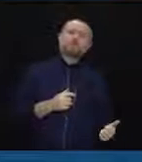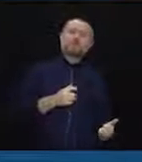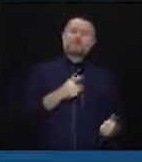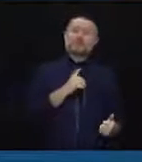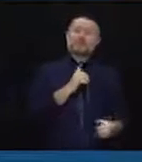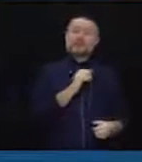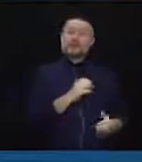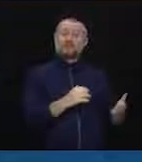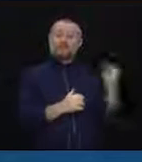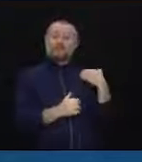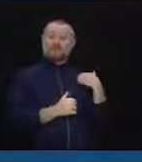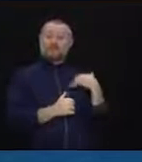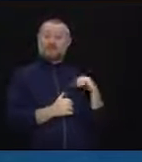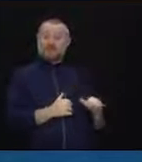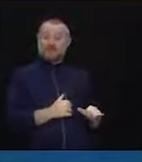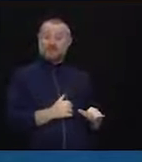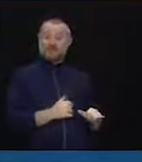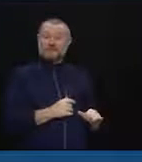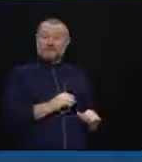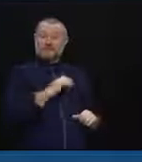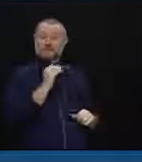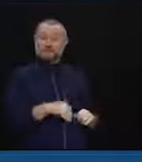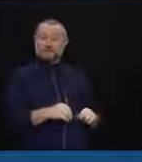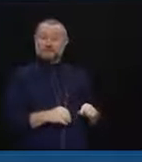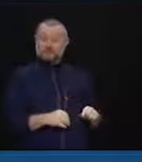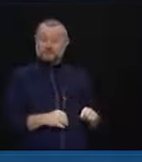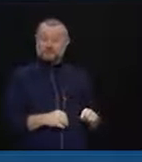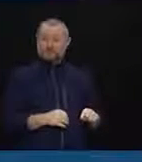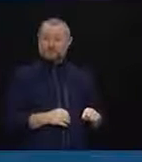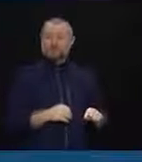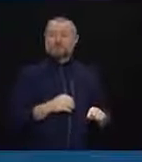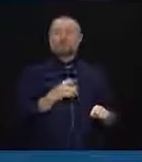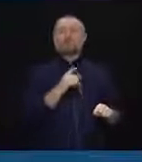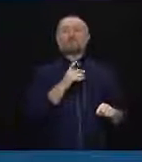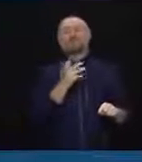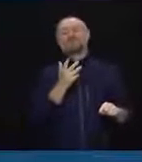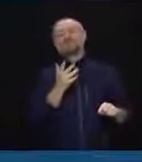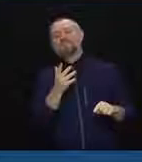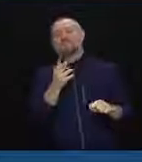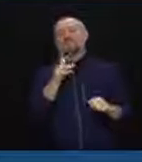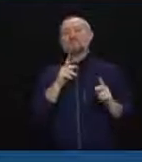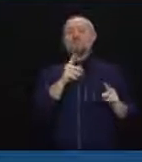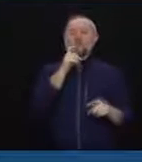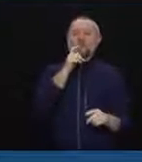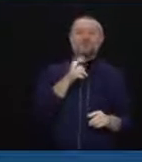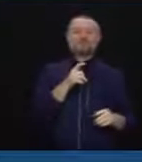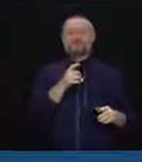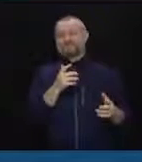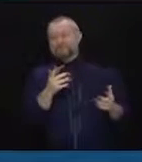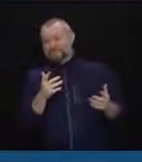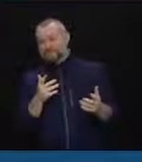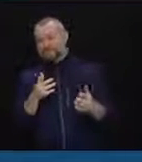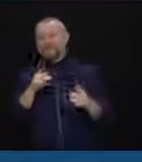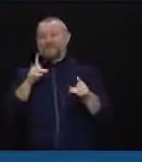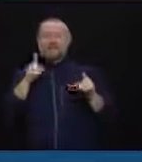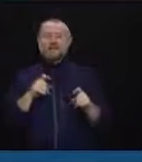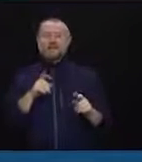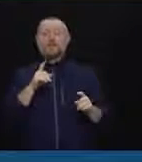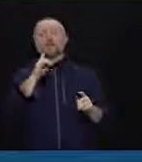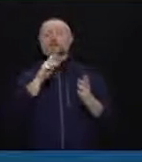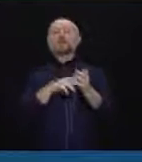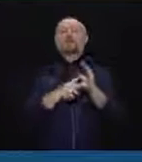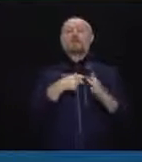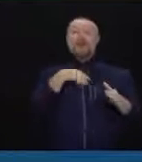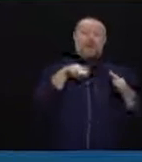only 18% were in this category of incidental COVID. People that were tested because they entered a healthcare